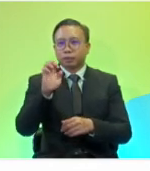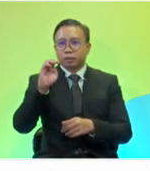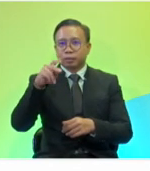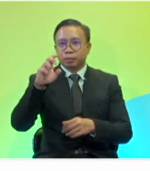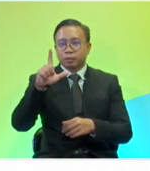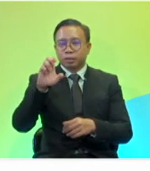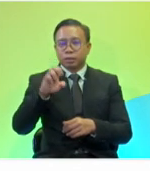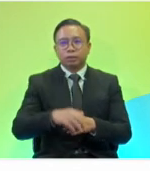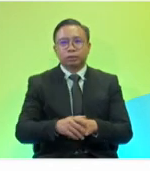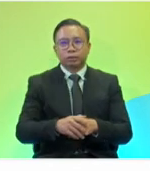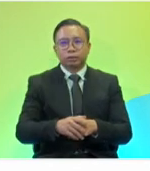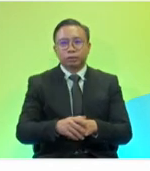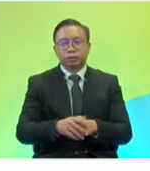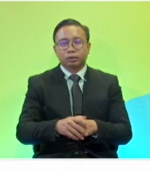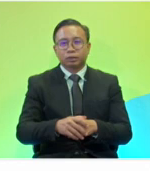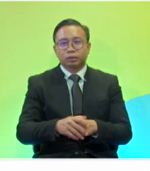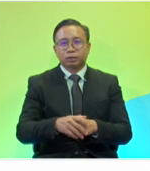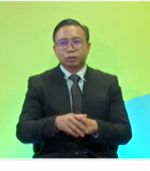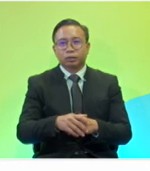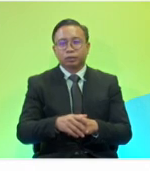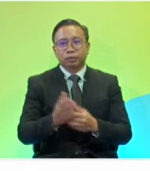church, park,